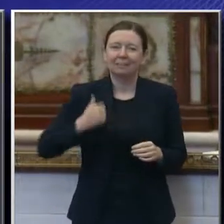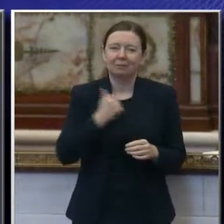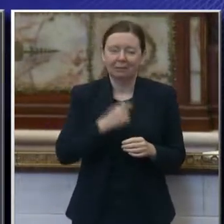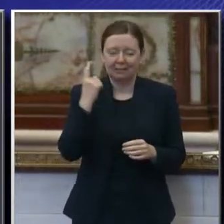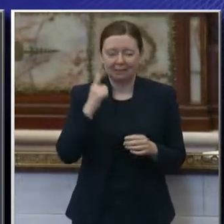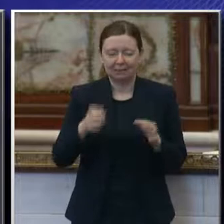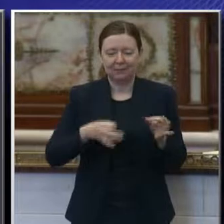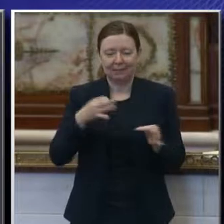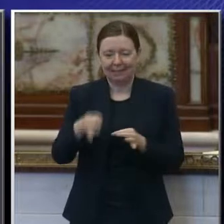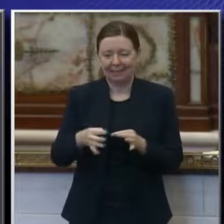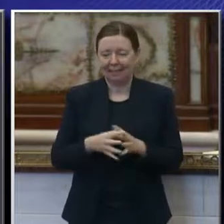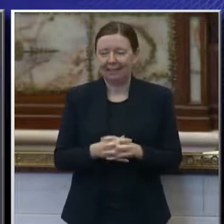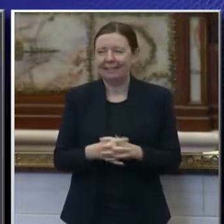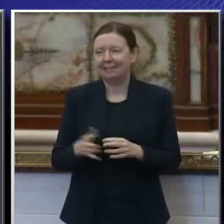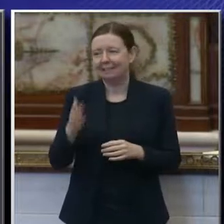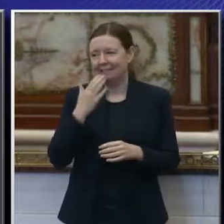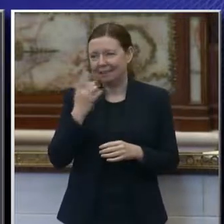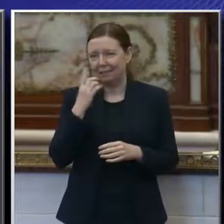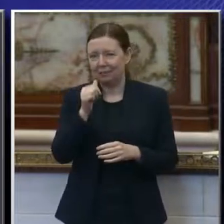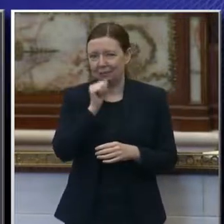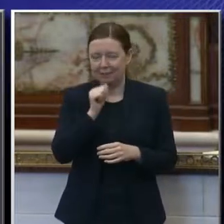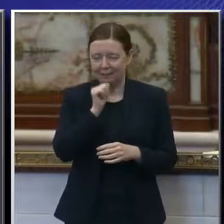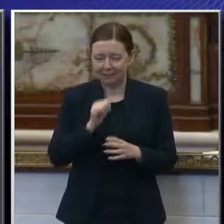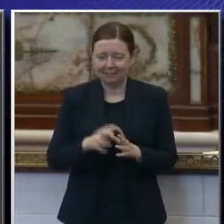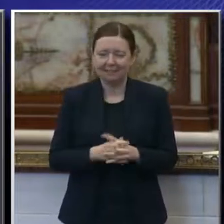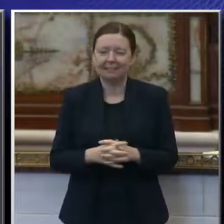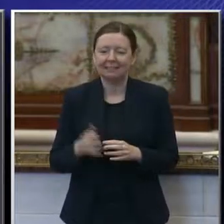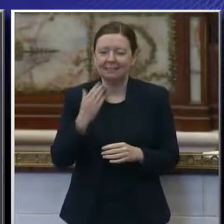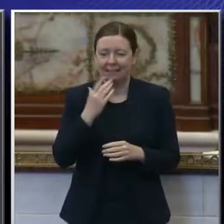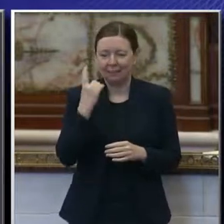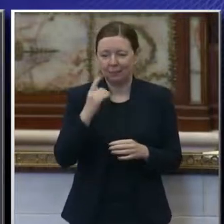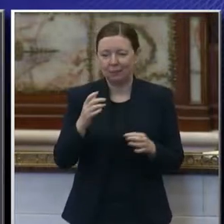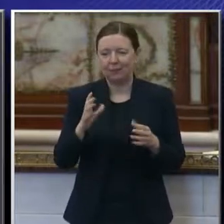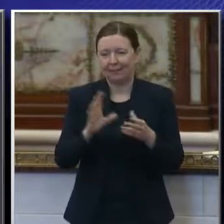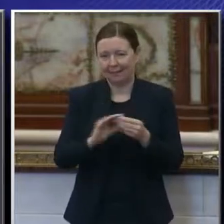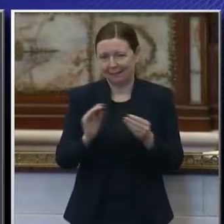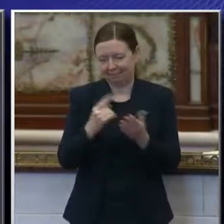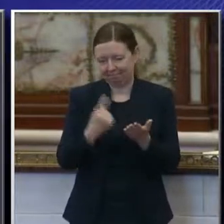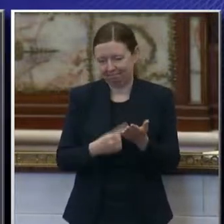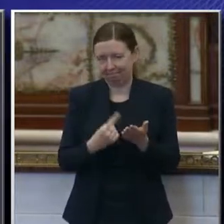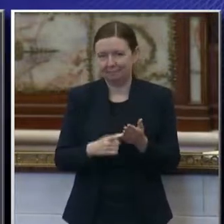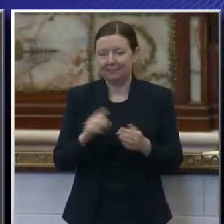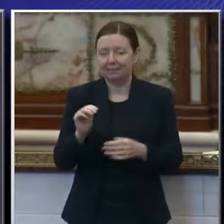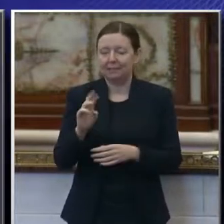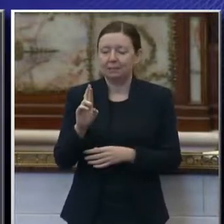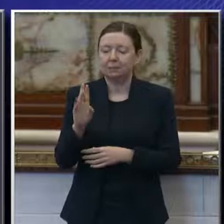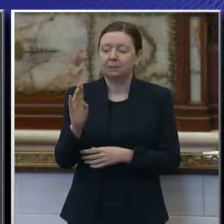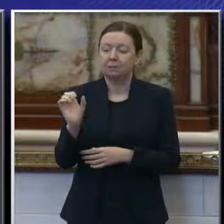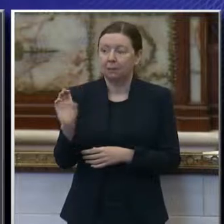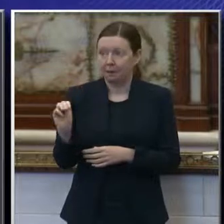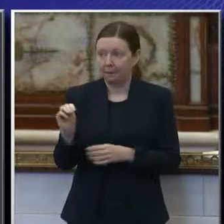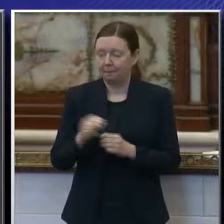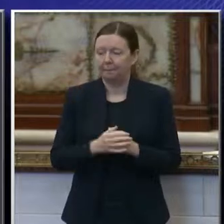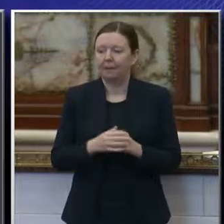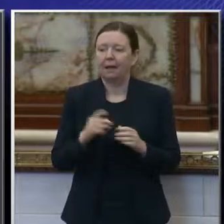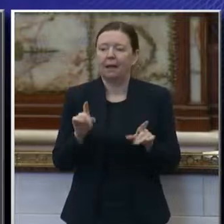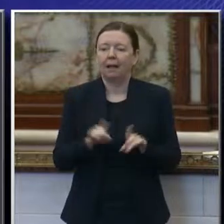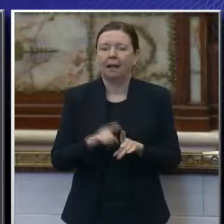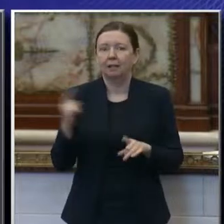for the delay, and thank you for your patience. Thank you for the hearing. Mr. Baum, as